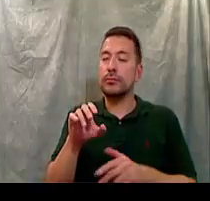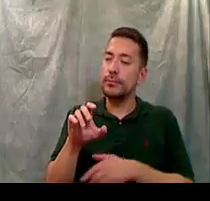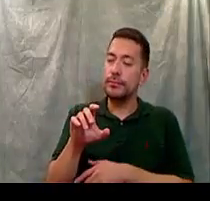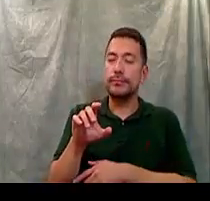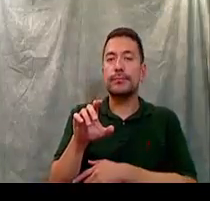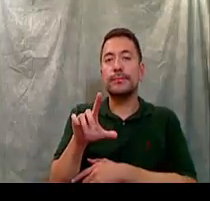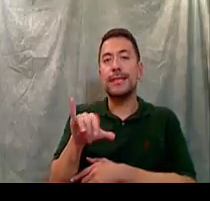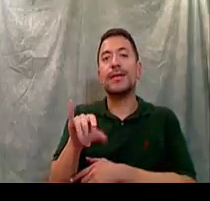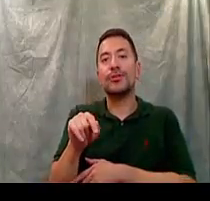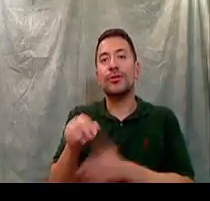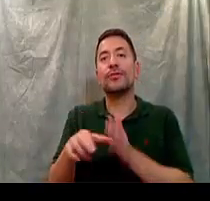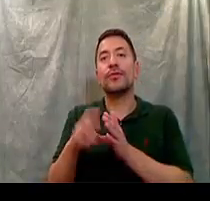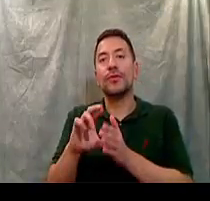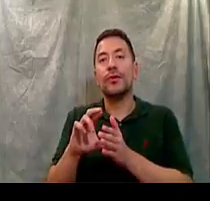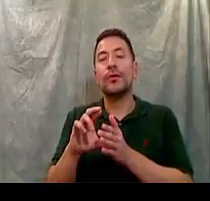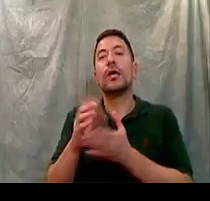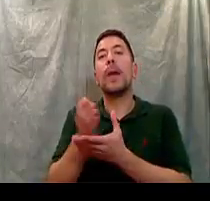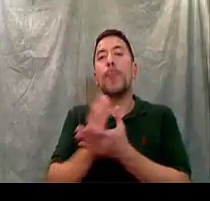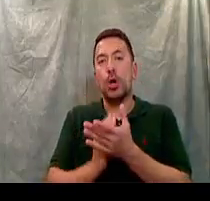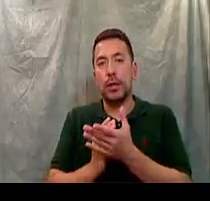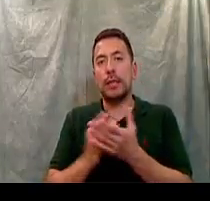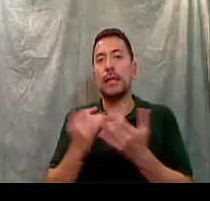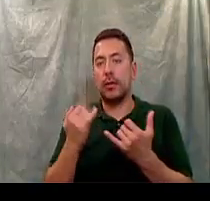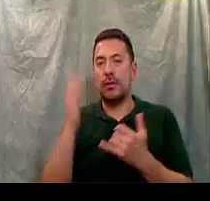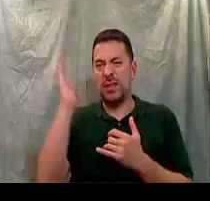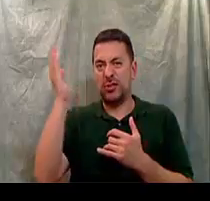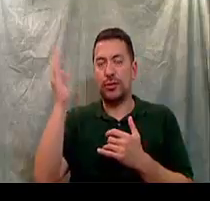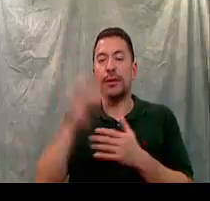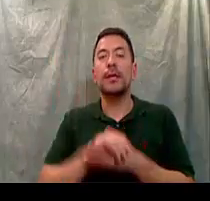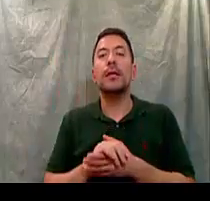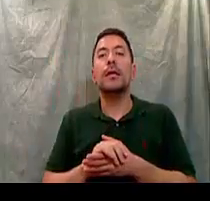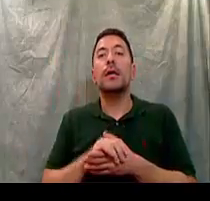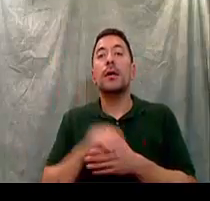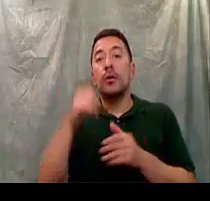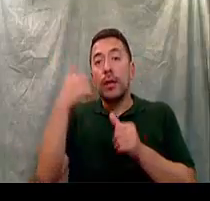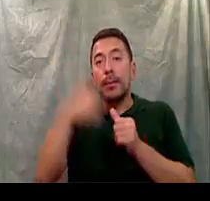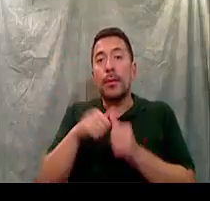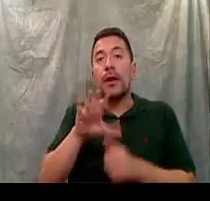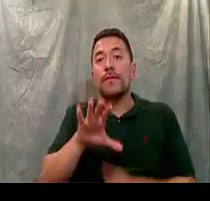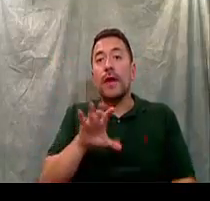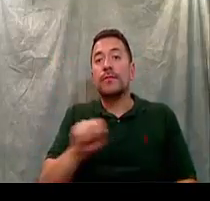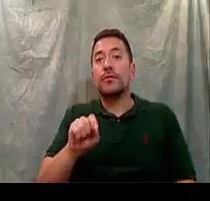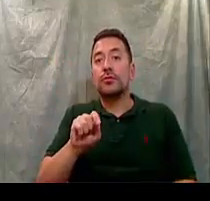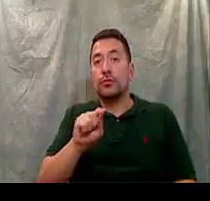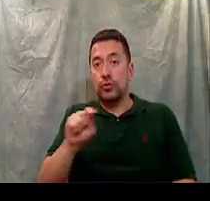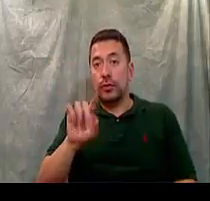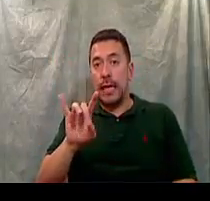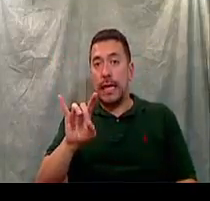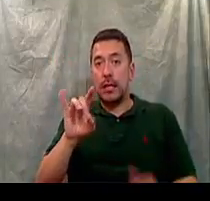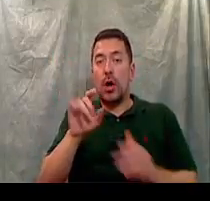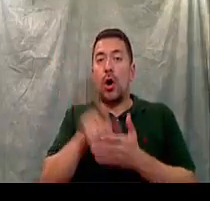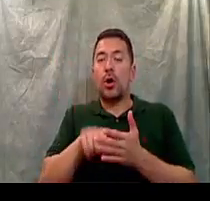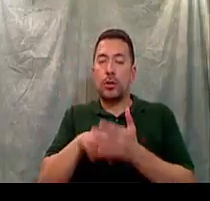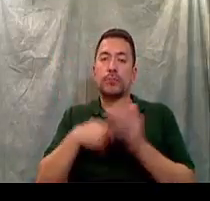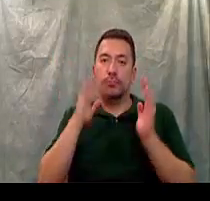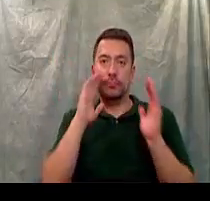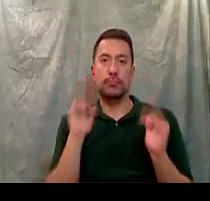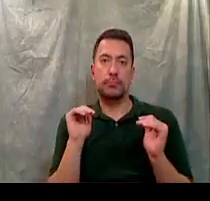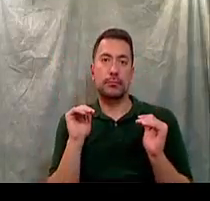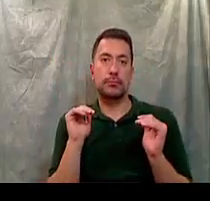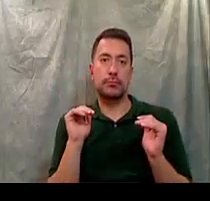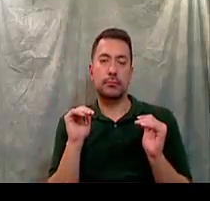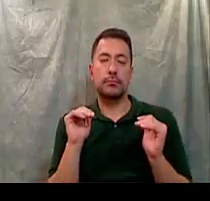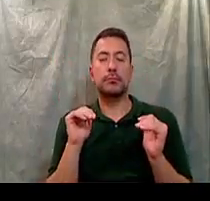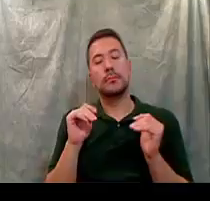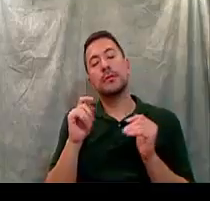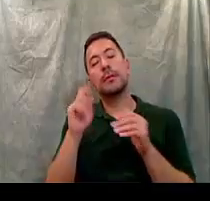component that I'm lecturing on now, it's a reminder that 5 to 8 articles is the expectation. I just want to sort of foreshadow a little bit